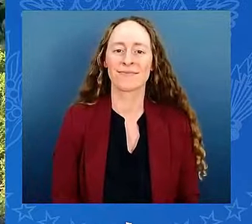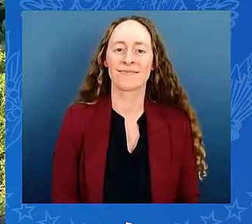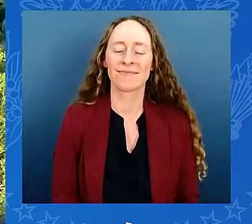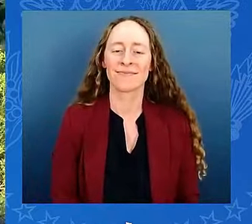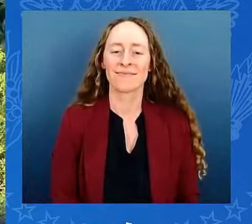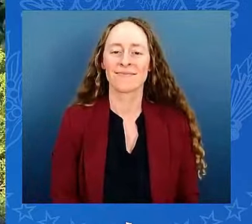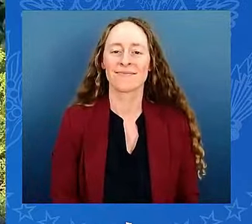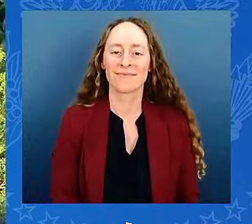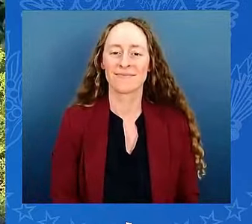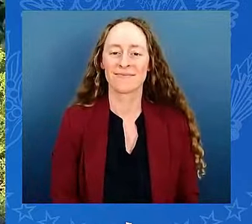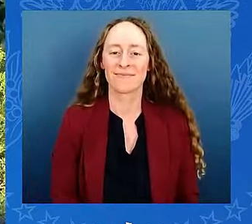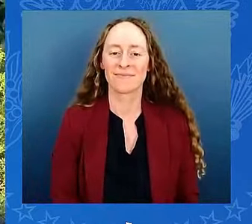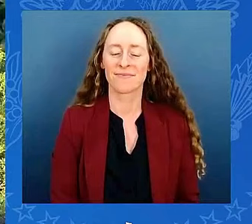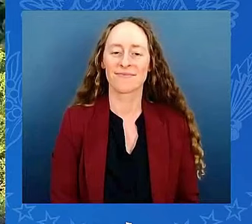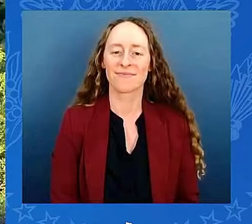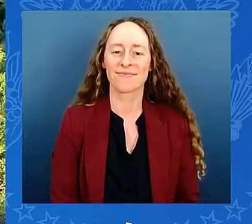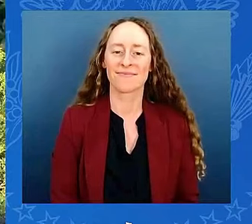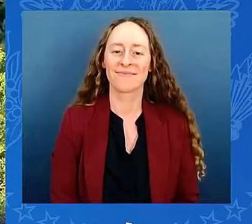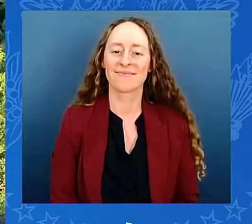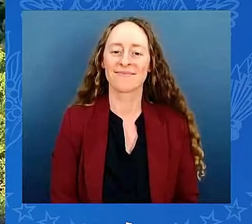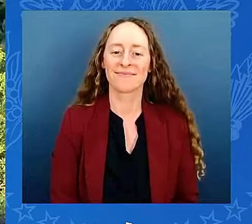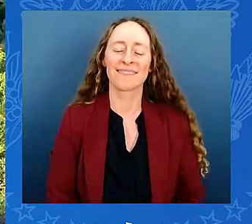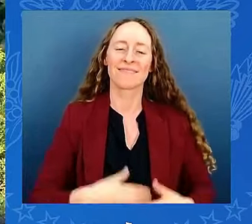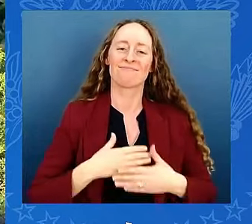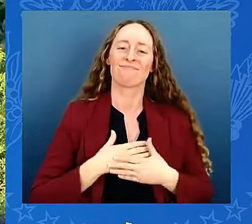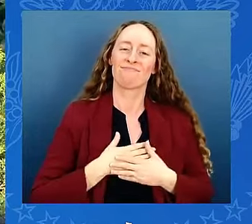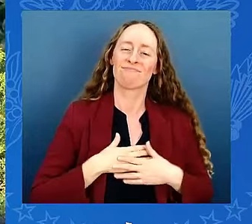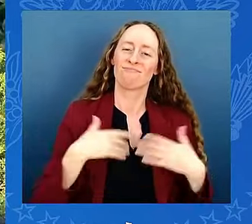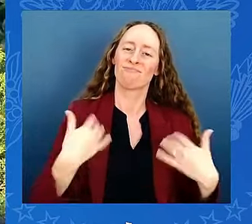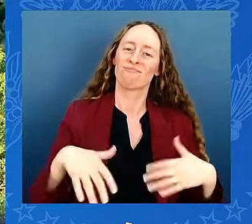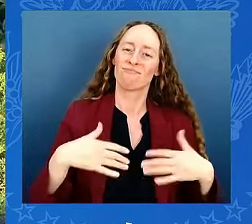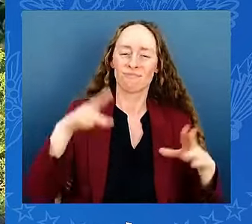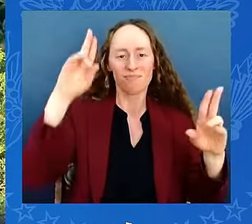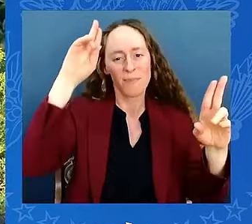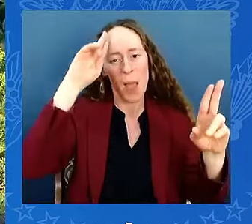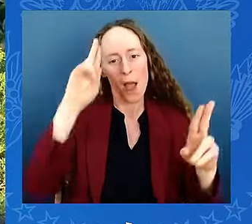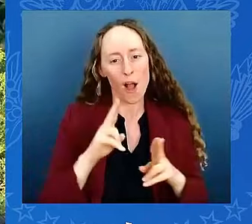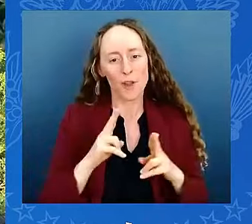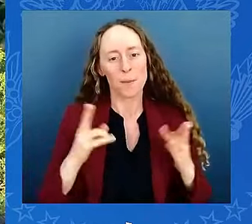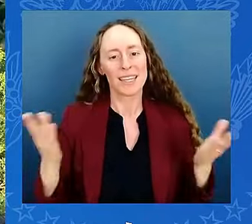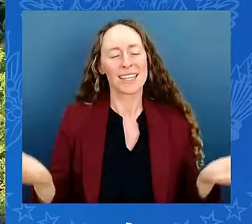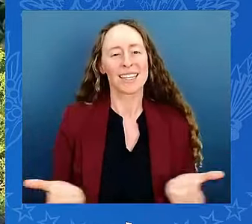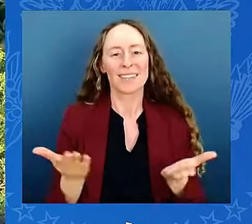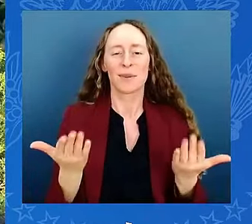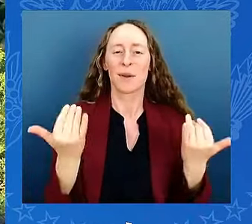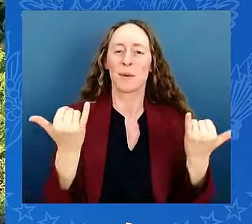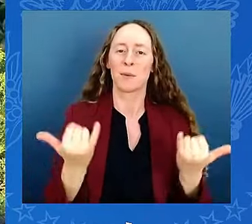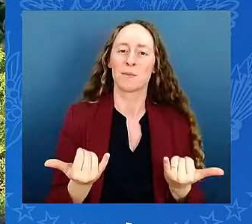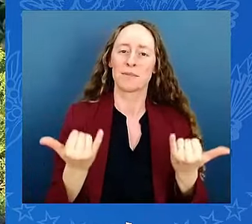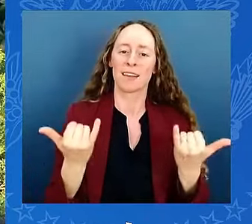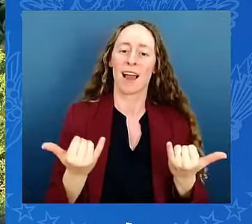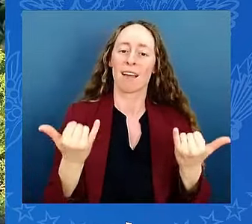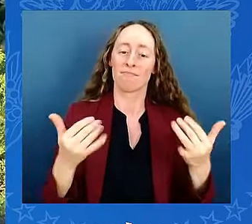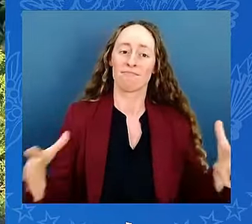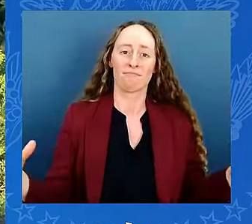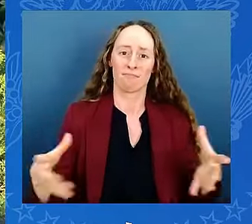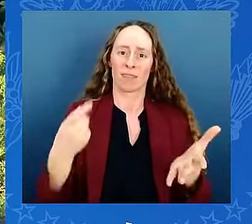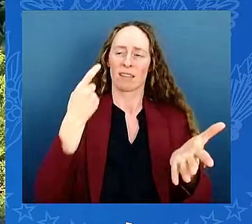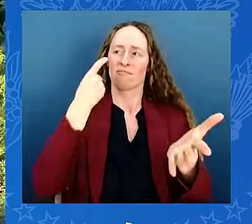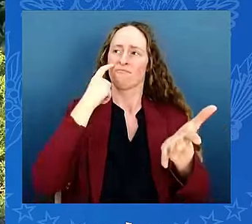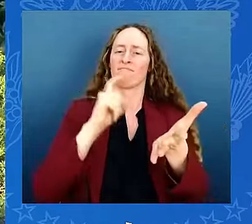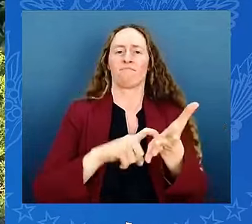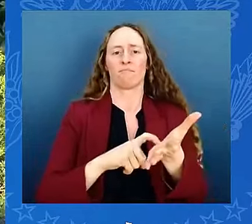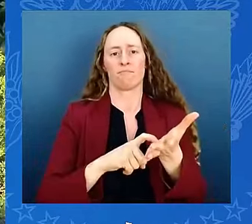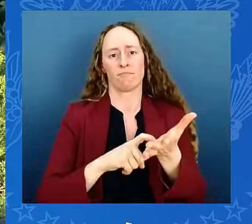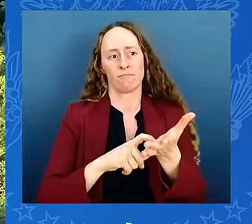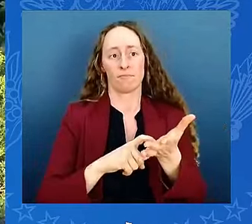It is my great honor to be with you all today to help mark this important occasion. When I was first asked